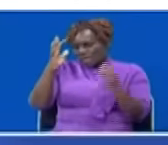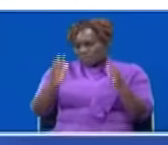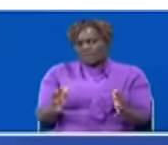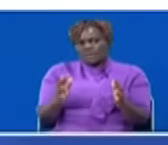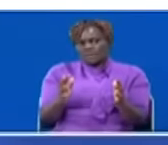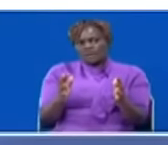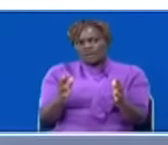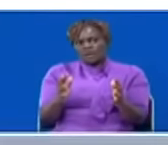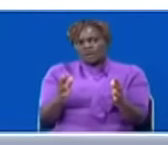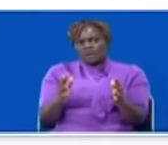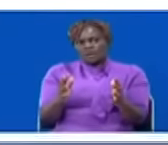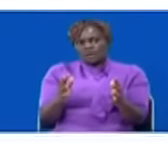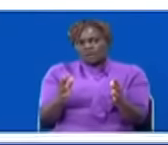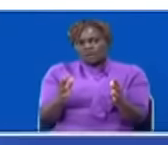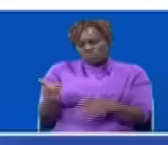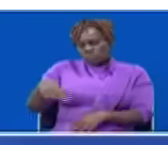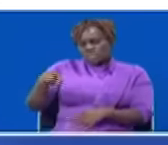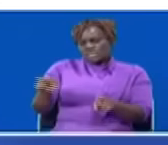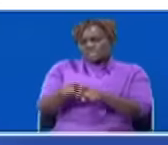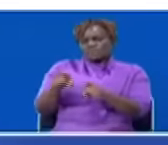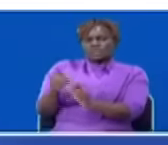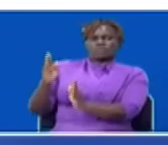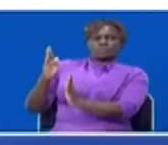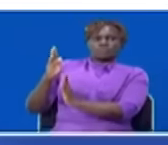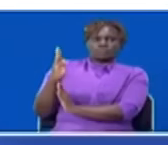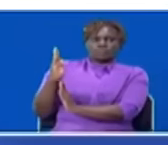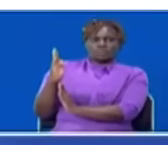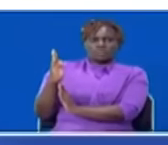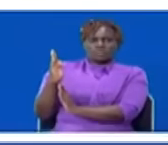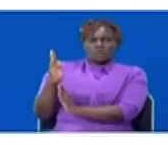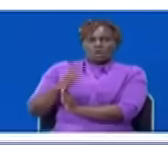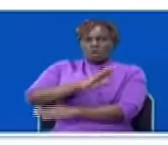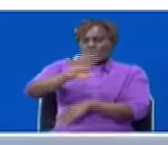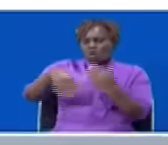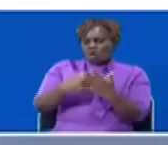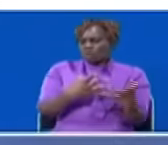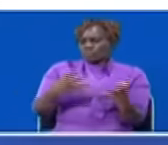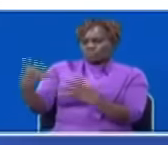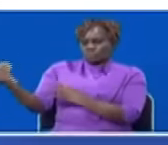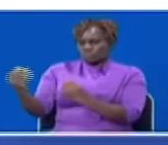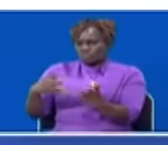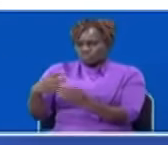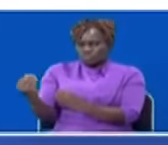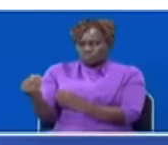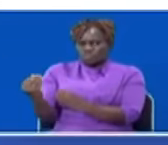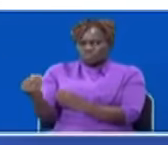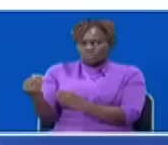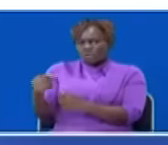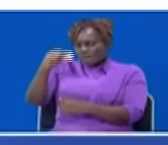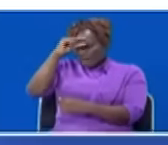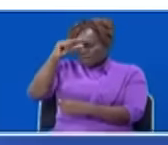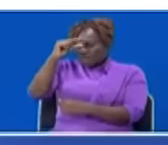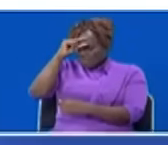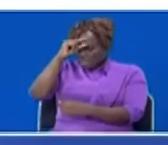yetu ni kuwa kama watchman. Popote chochote kinaendapo vibaya, tunasema